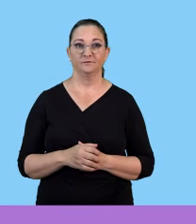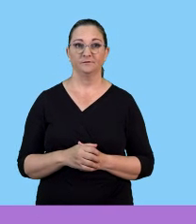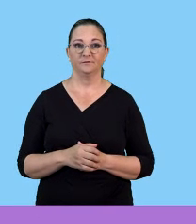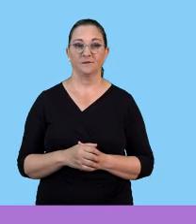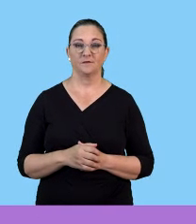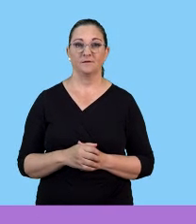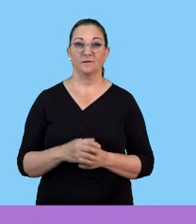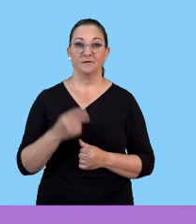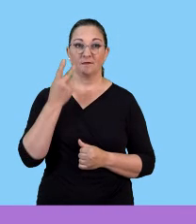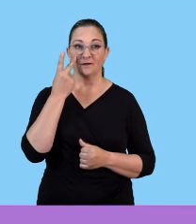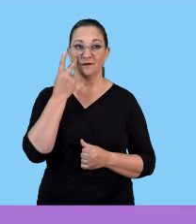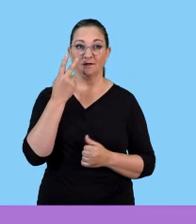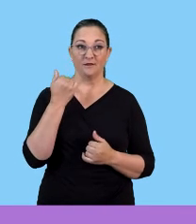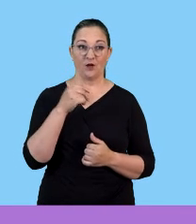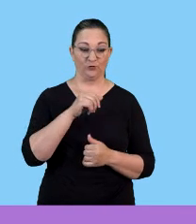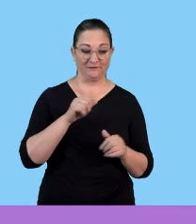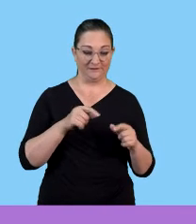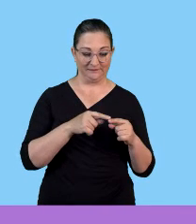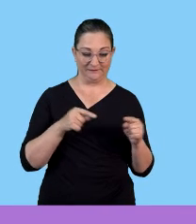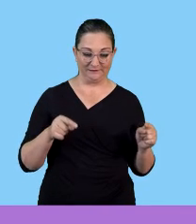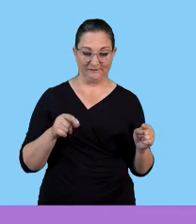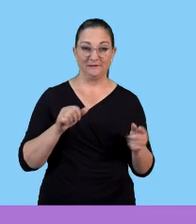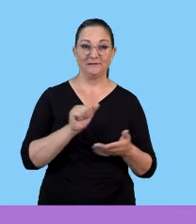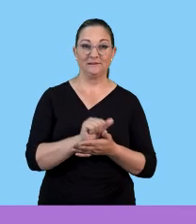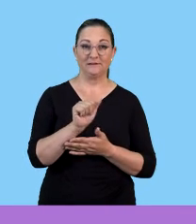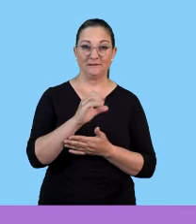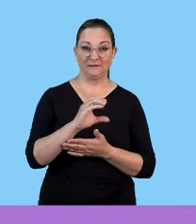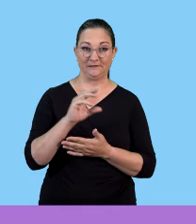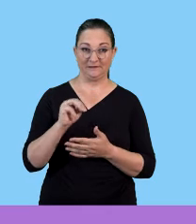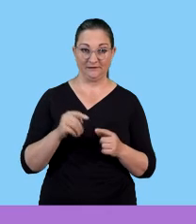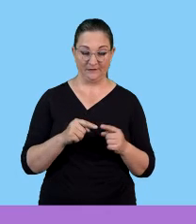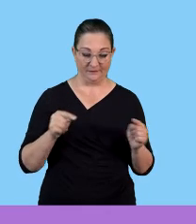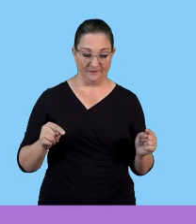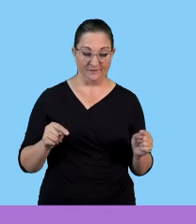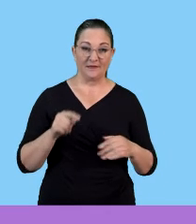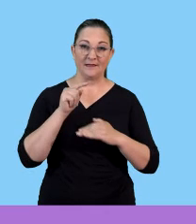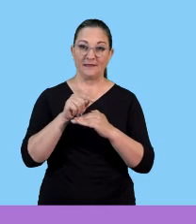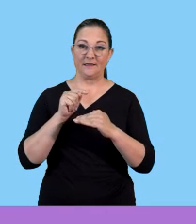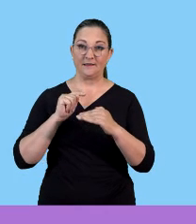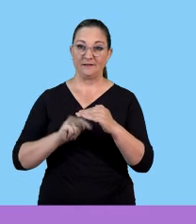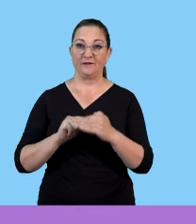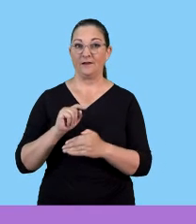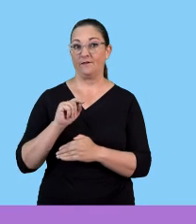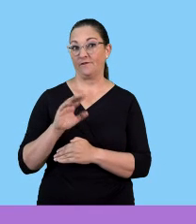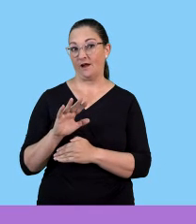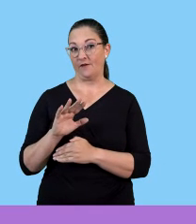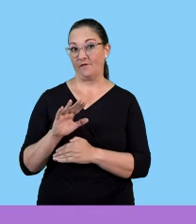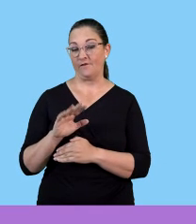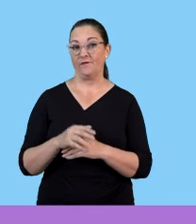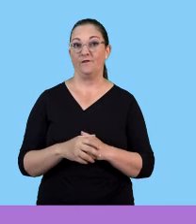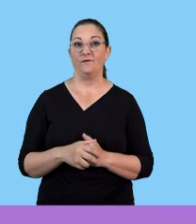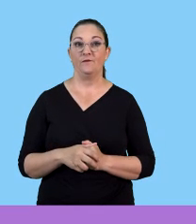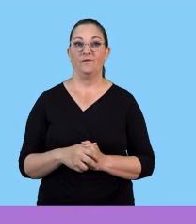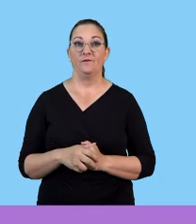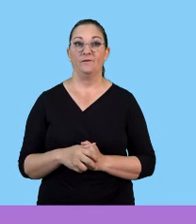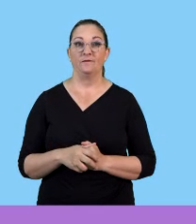all right, across the width, we are fitting 16 centimeters wide. That's its width. So 16 divided by the